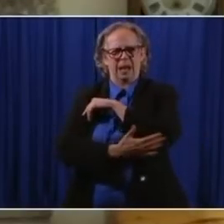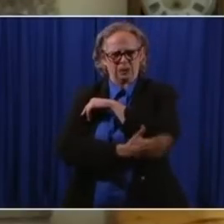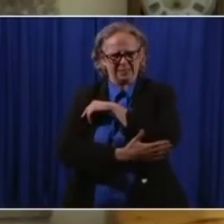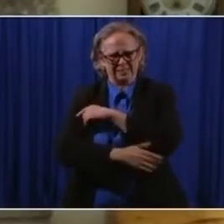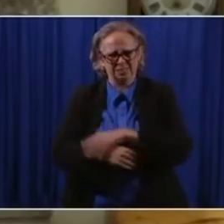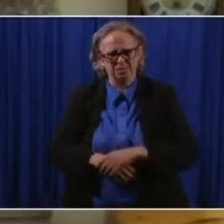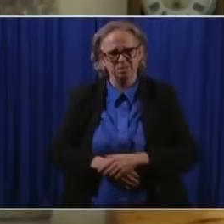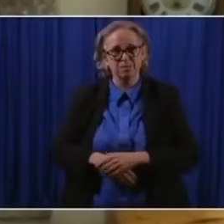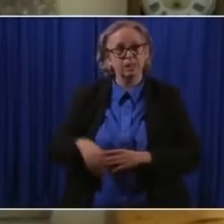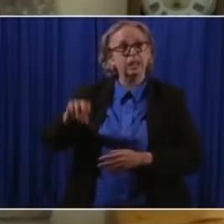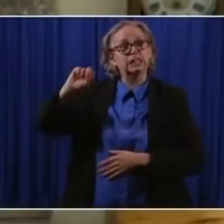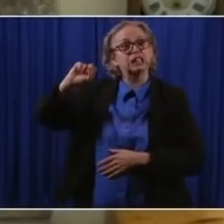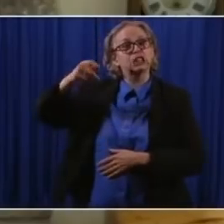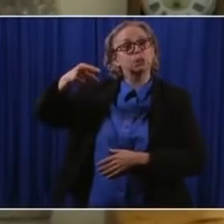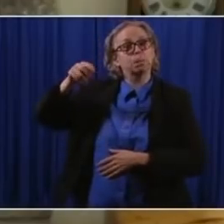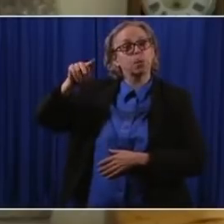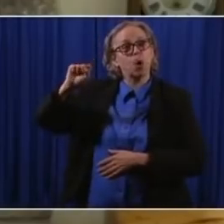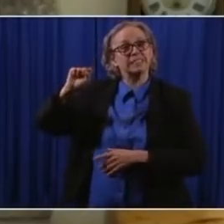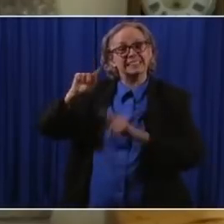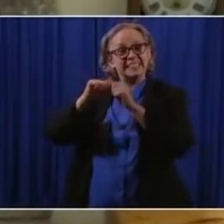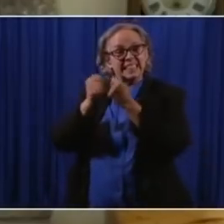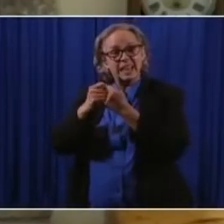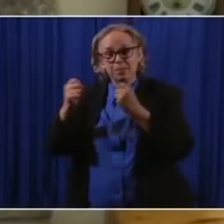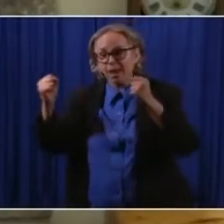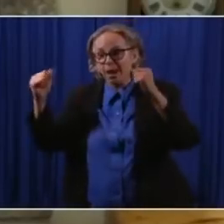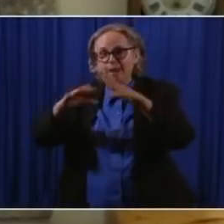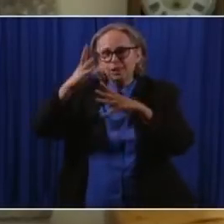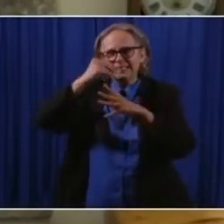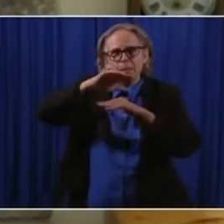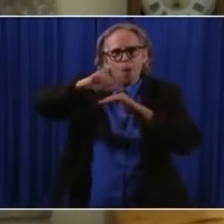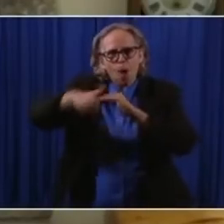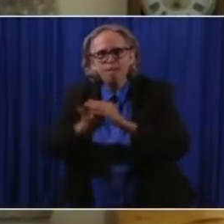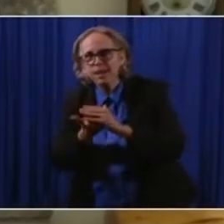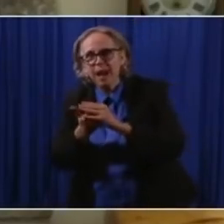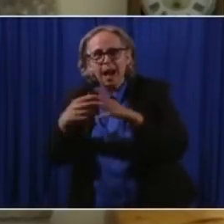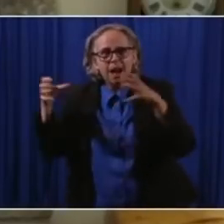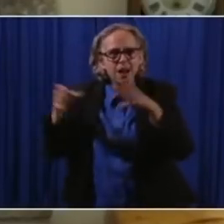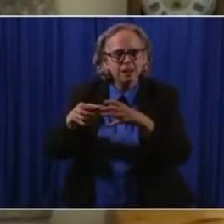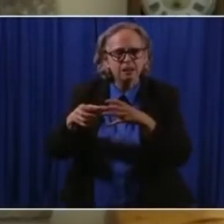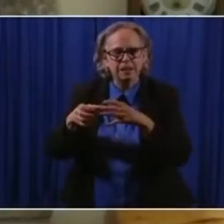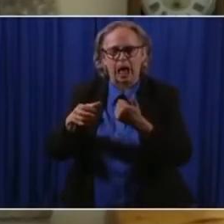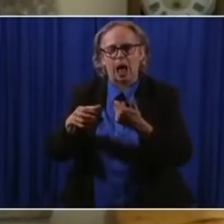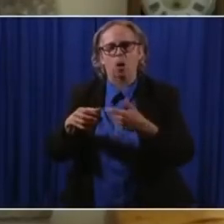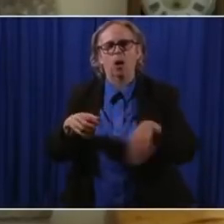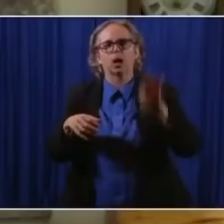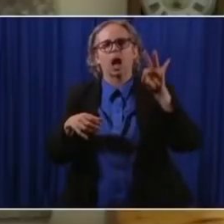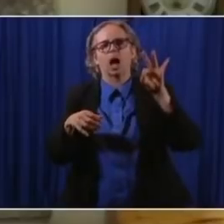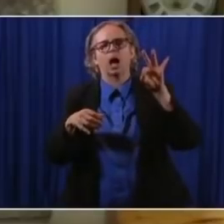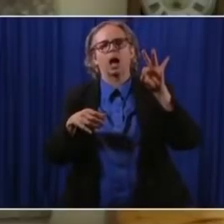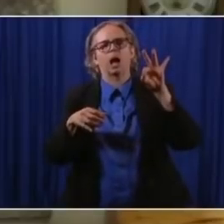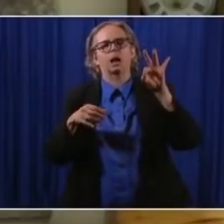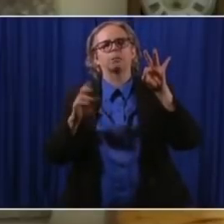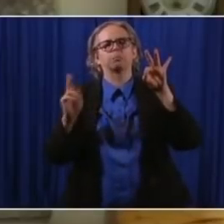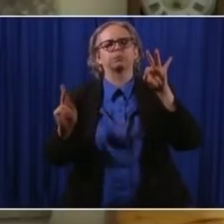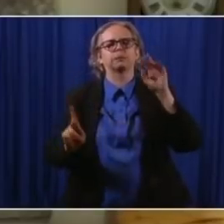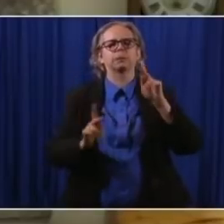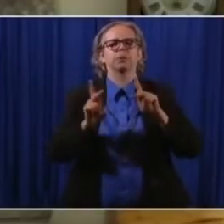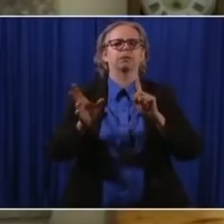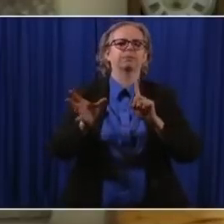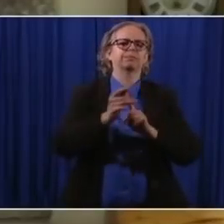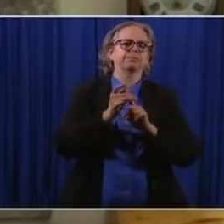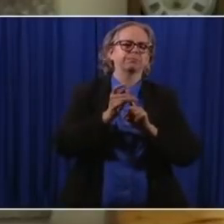Just remind our athletes, as we talked about on Tuesday, that what they do away from practice, what they do away from